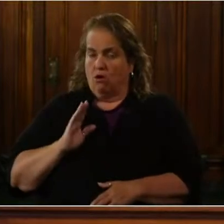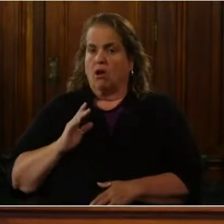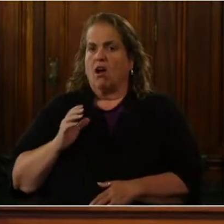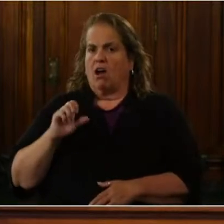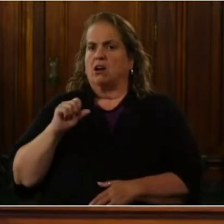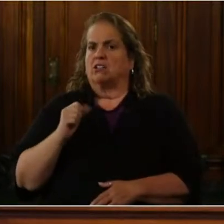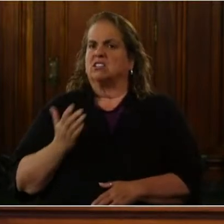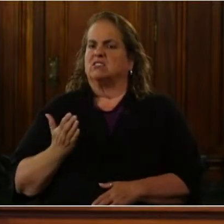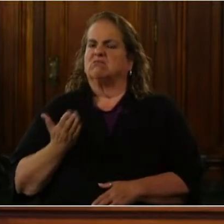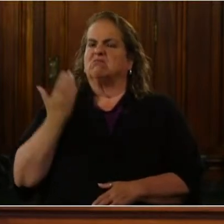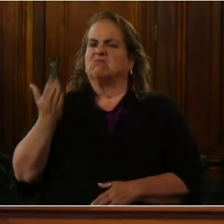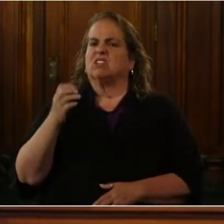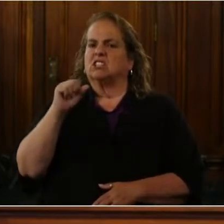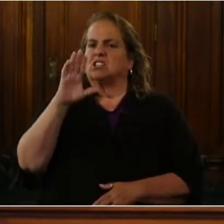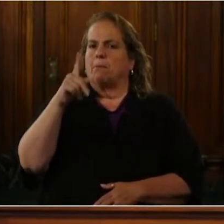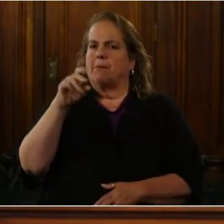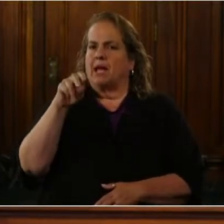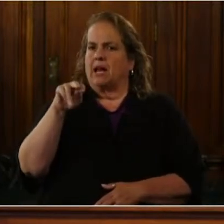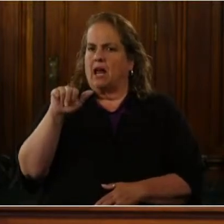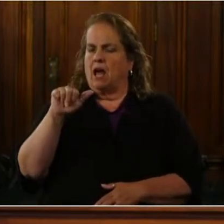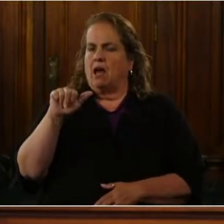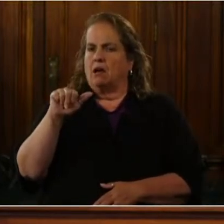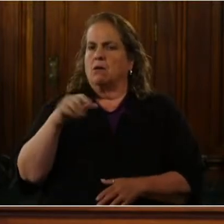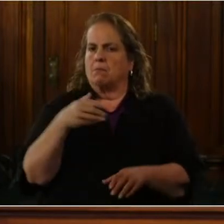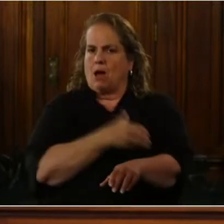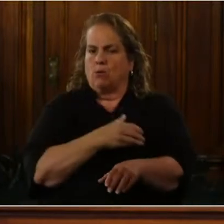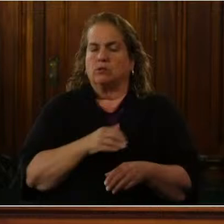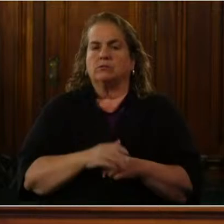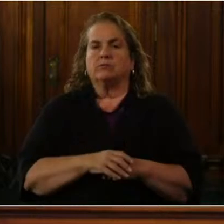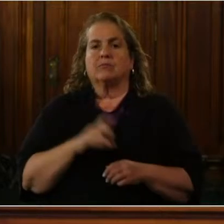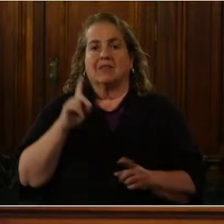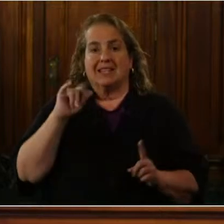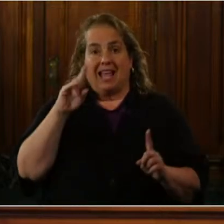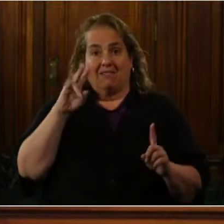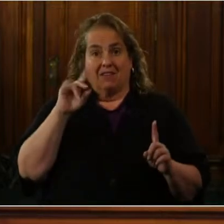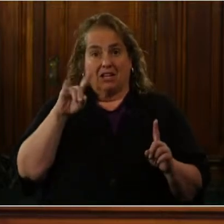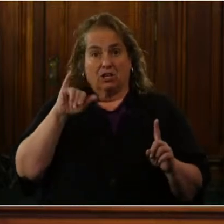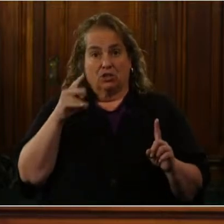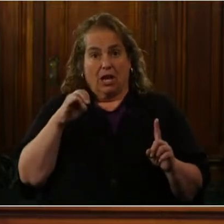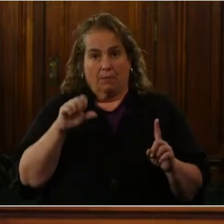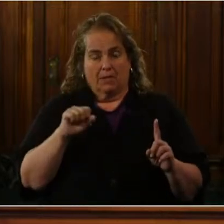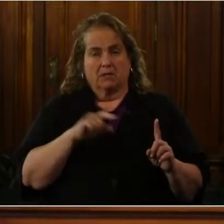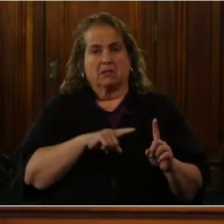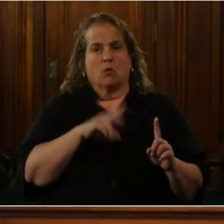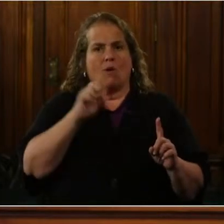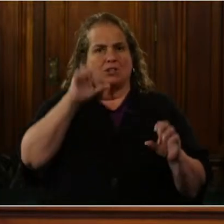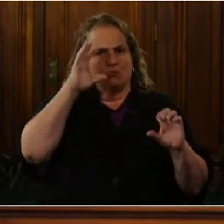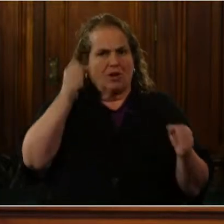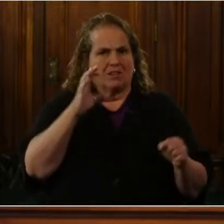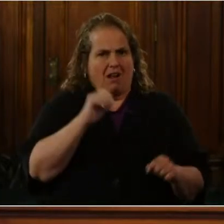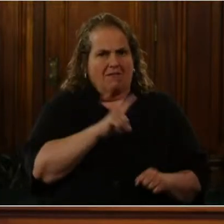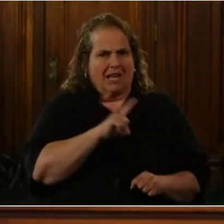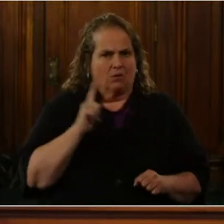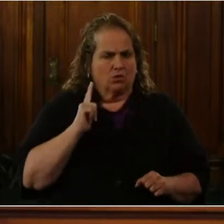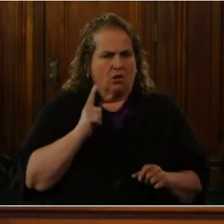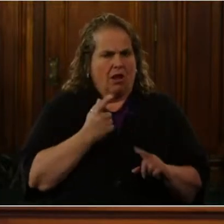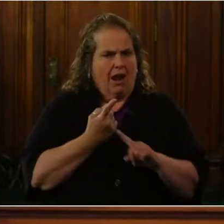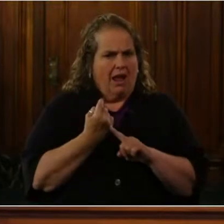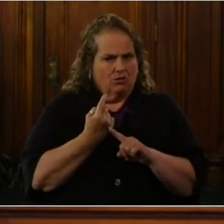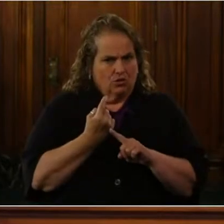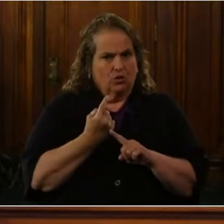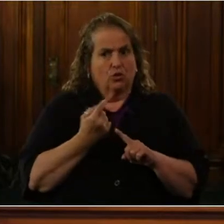James, who is a Louisville Metro councilman. I think he was the president of the council last year. I'm not sure if he still